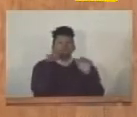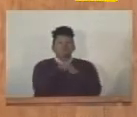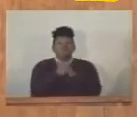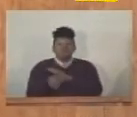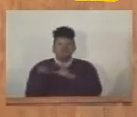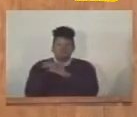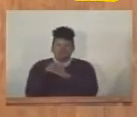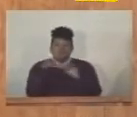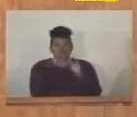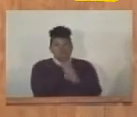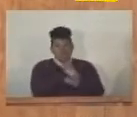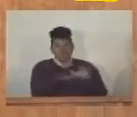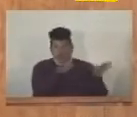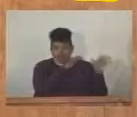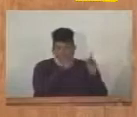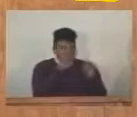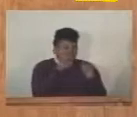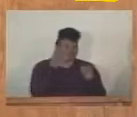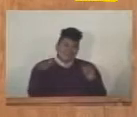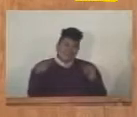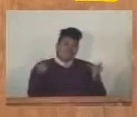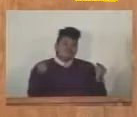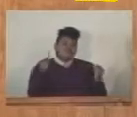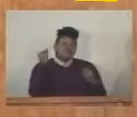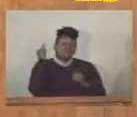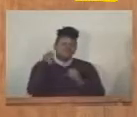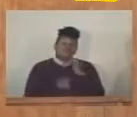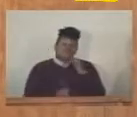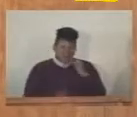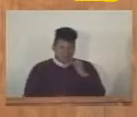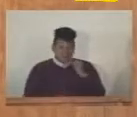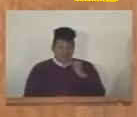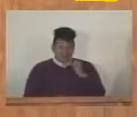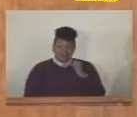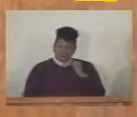crime. That hasn't been done. Finally, Mr. President,